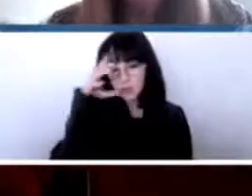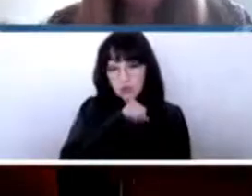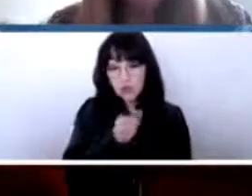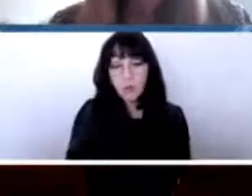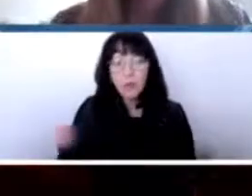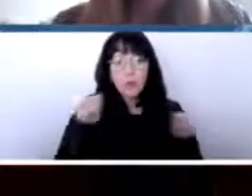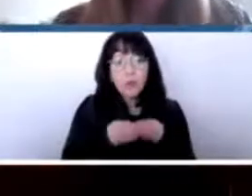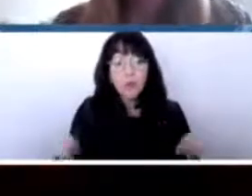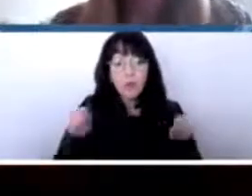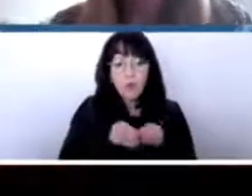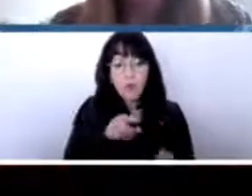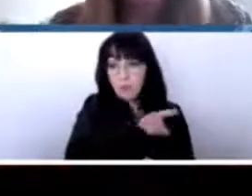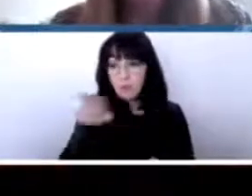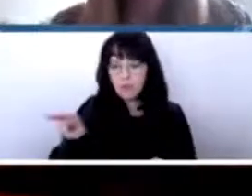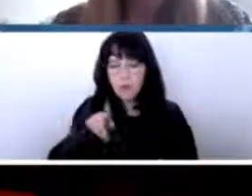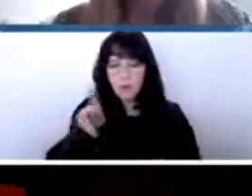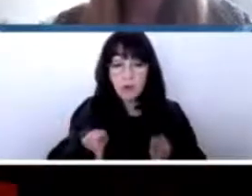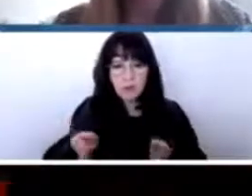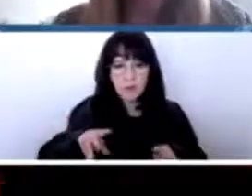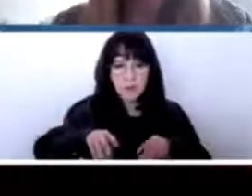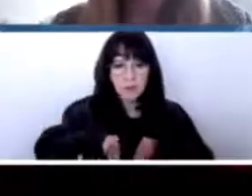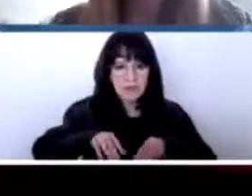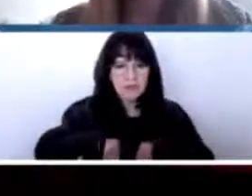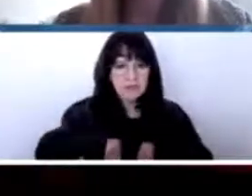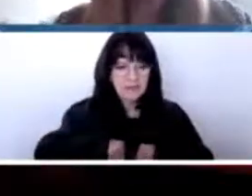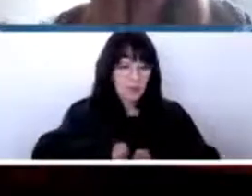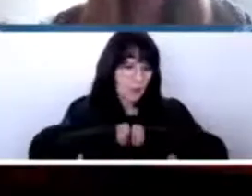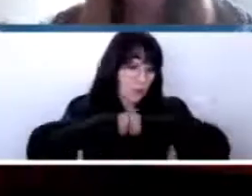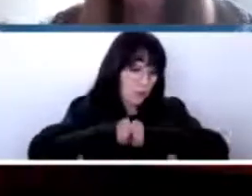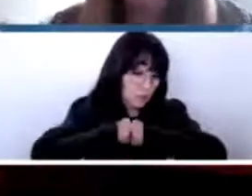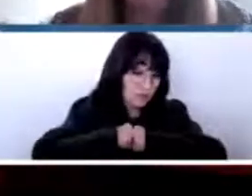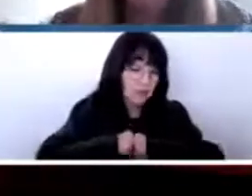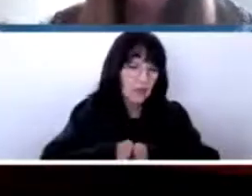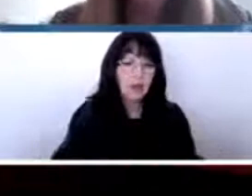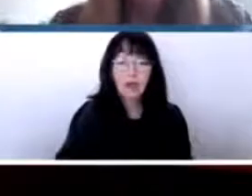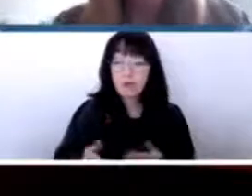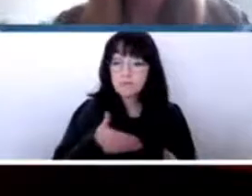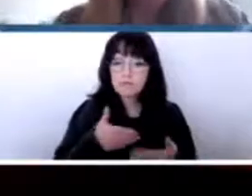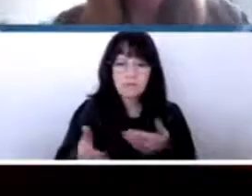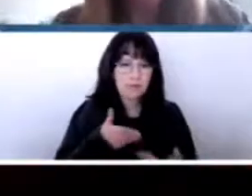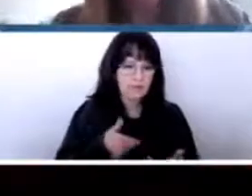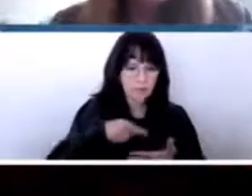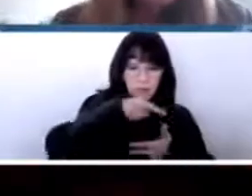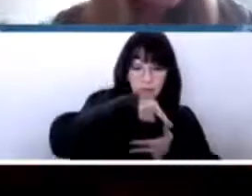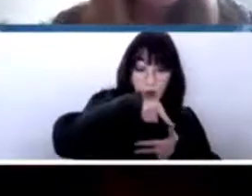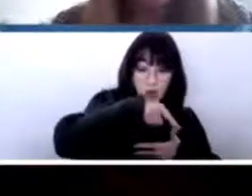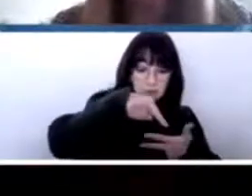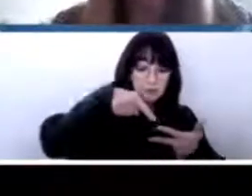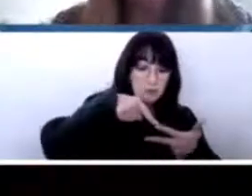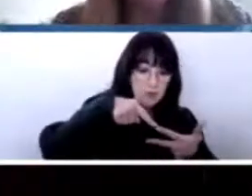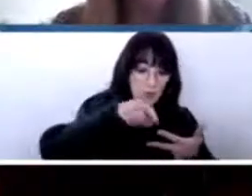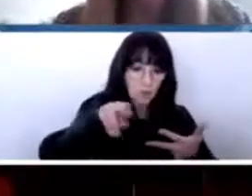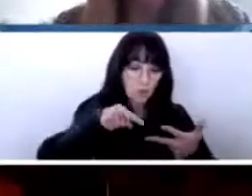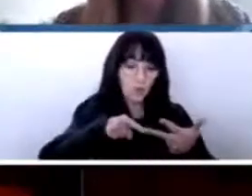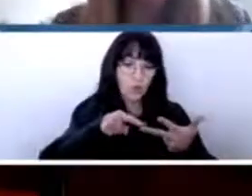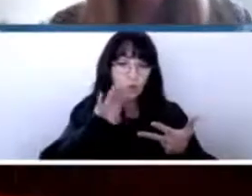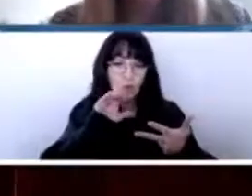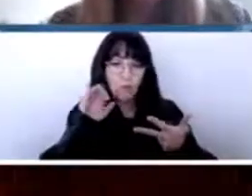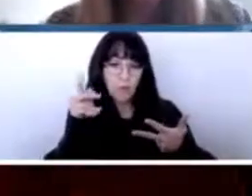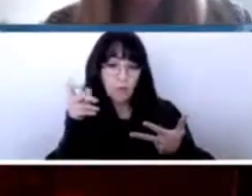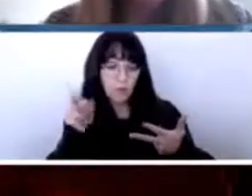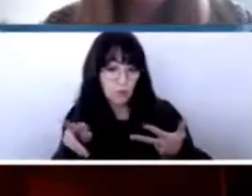have, whether it is from primary series, boosters, as well as natural